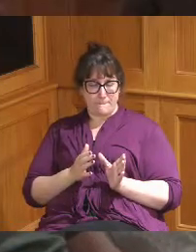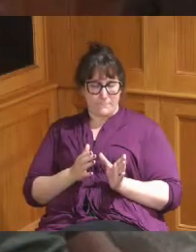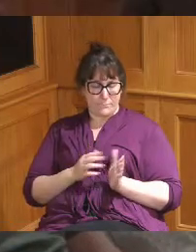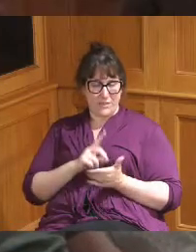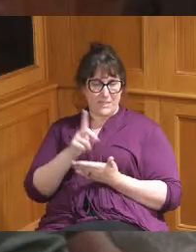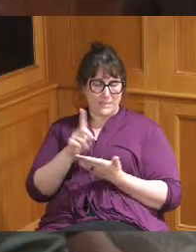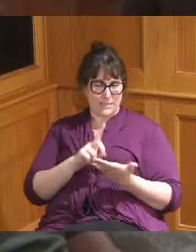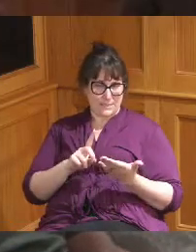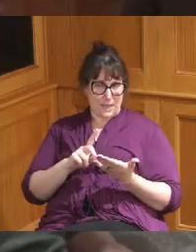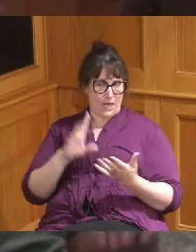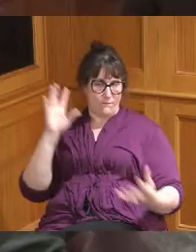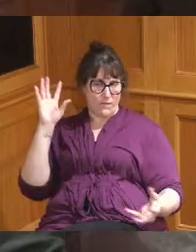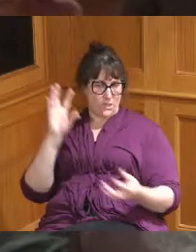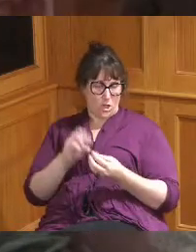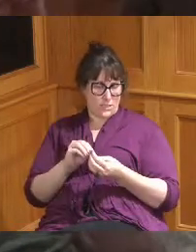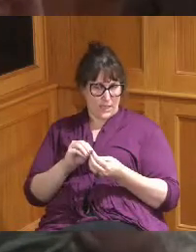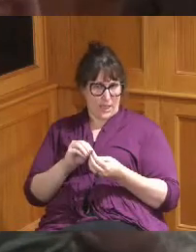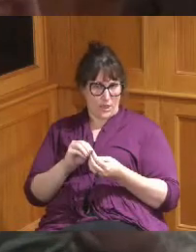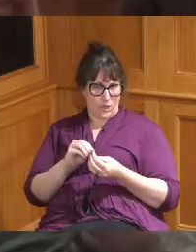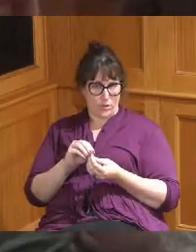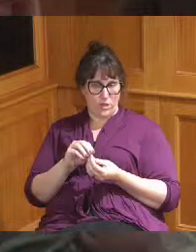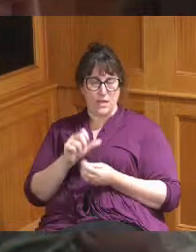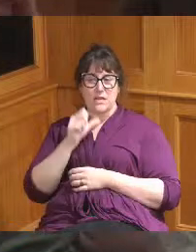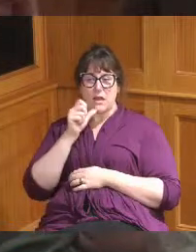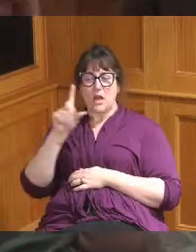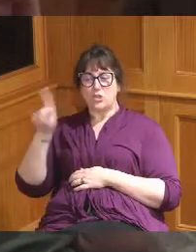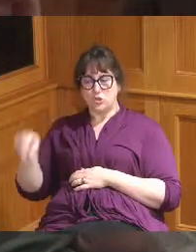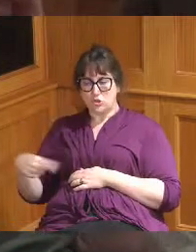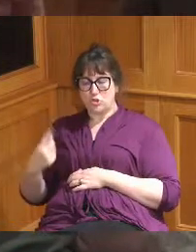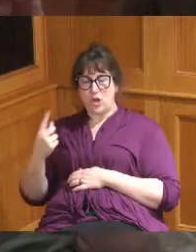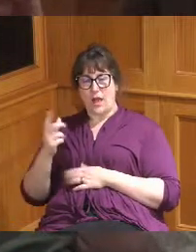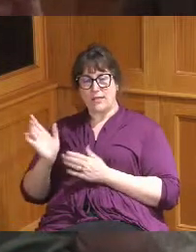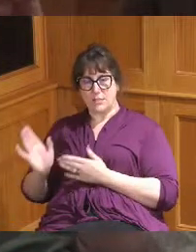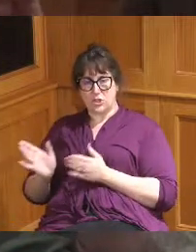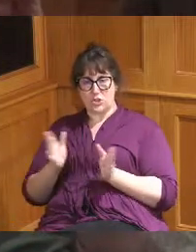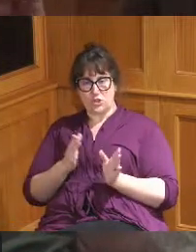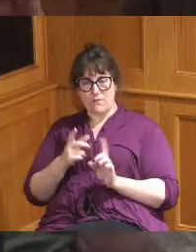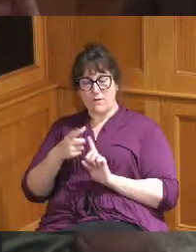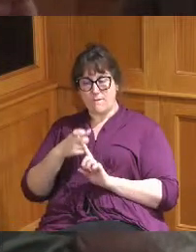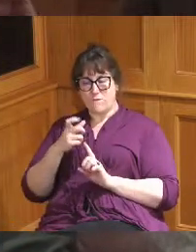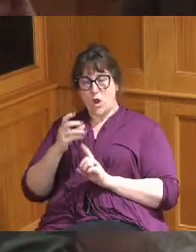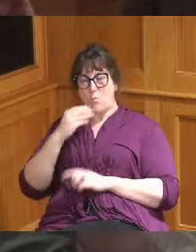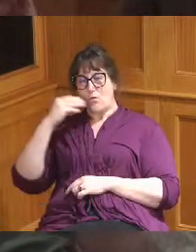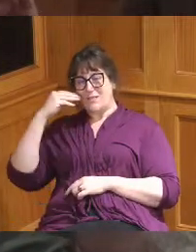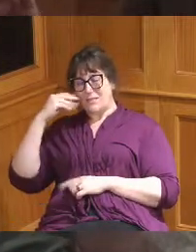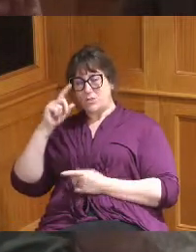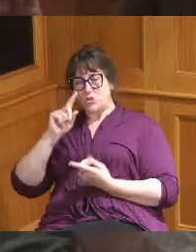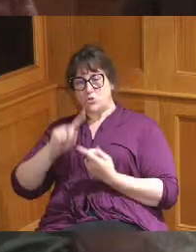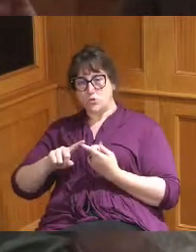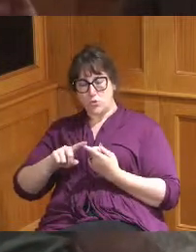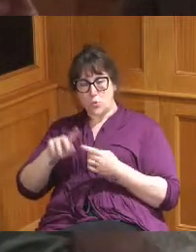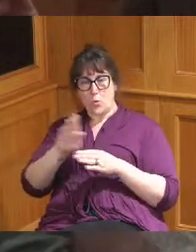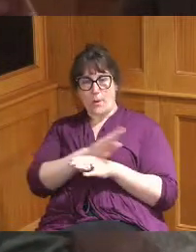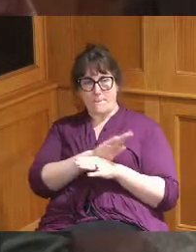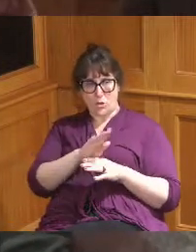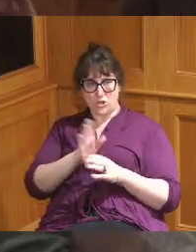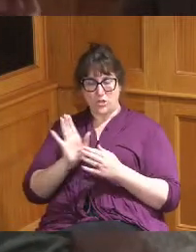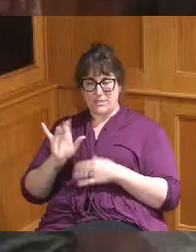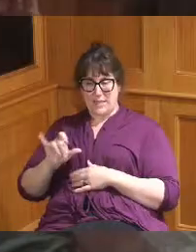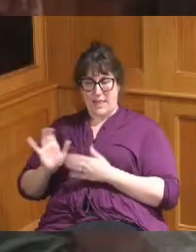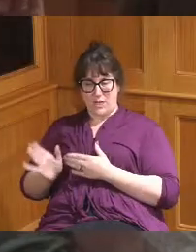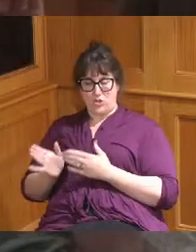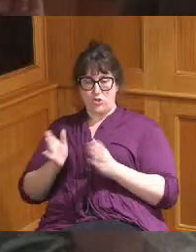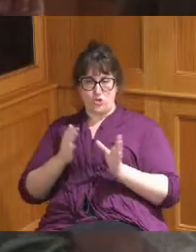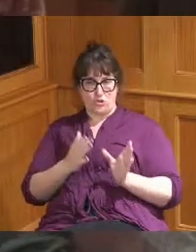design of it altogether. So it's not just the shift from residential to commercial, it's also that shift from, that